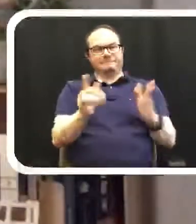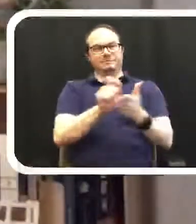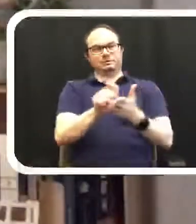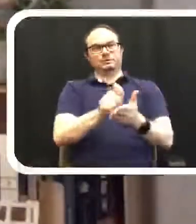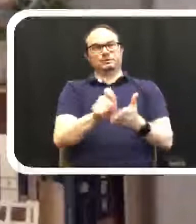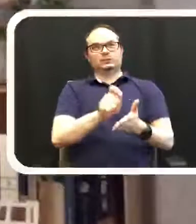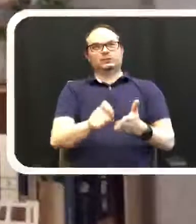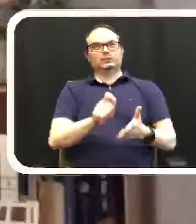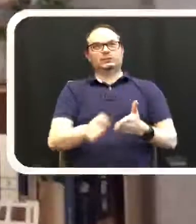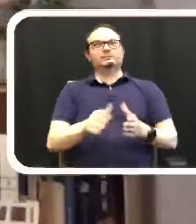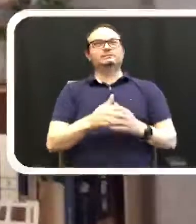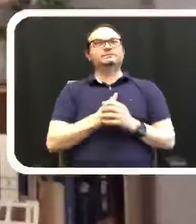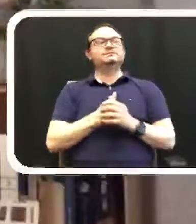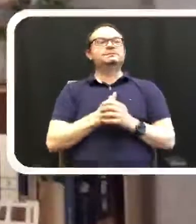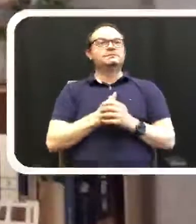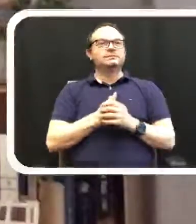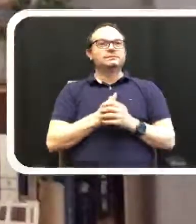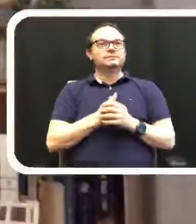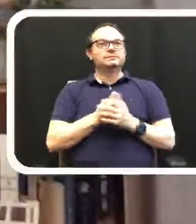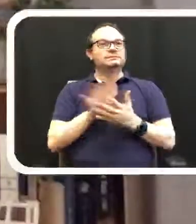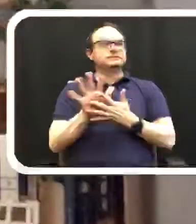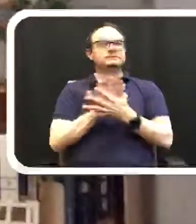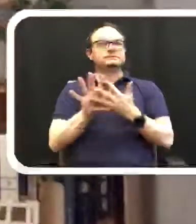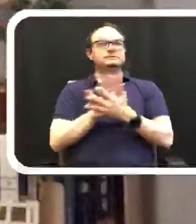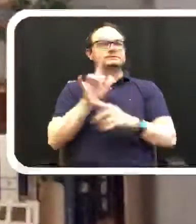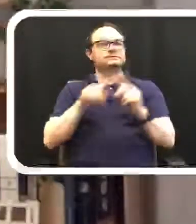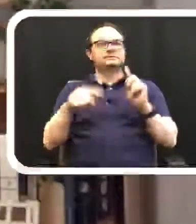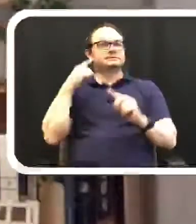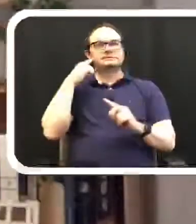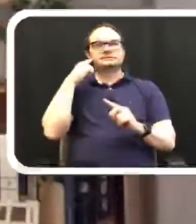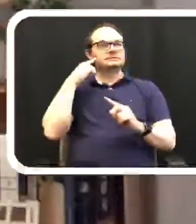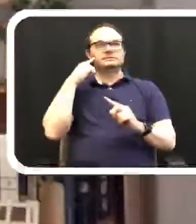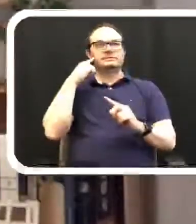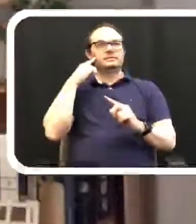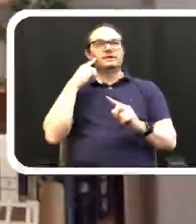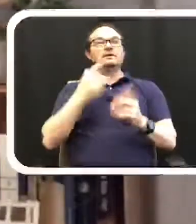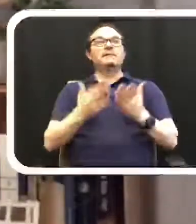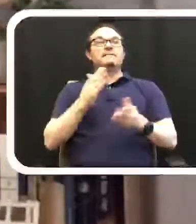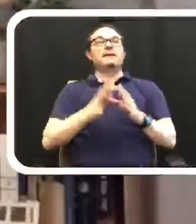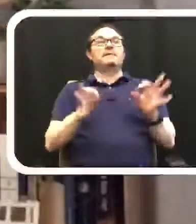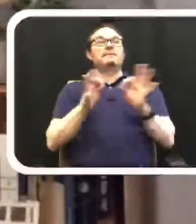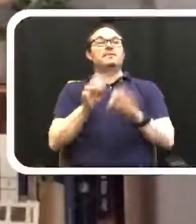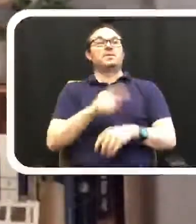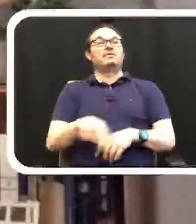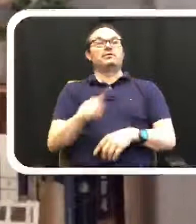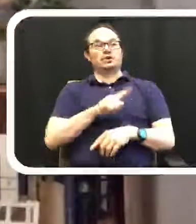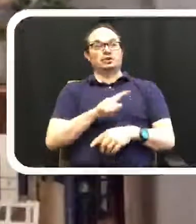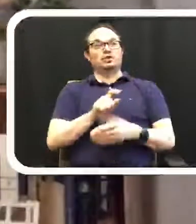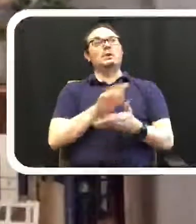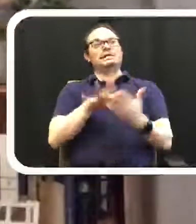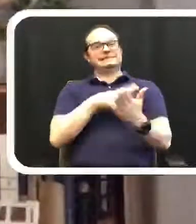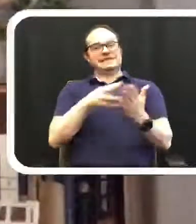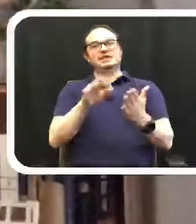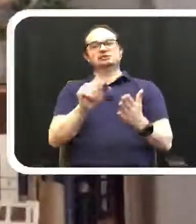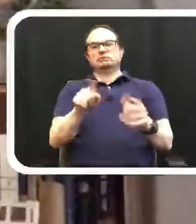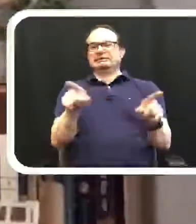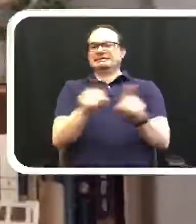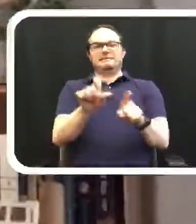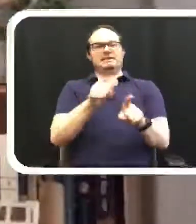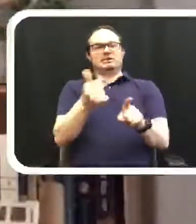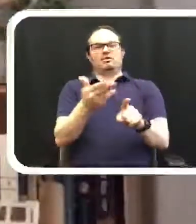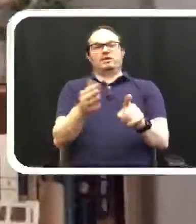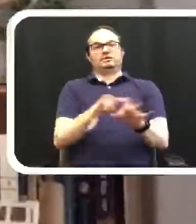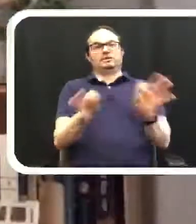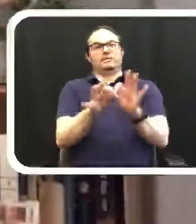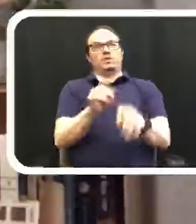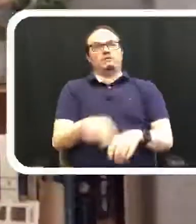extra couple of hours each day. So if it is something that's important to you, schedule it. Just like anything that you want to